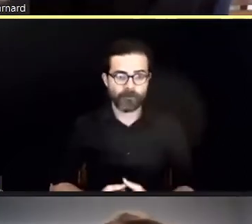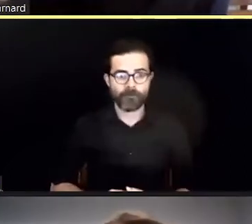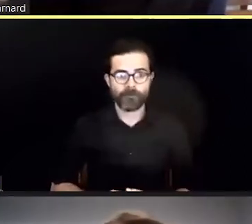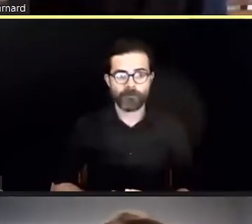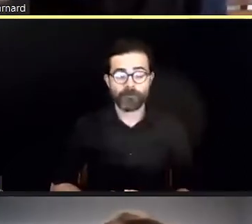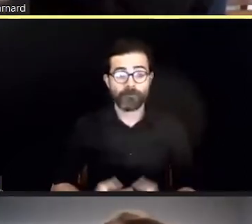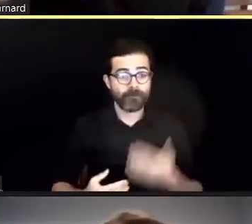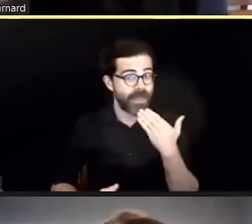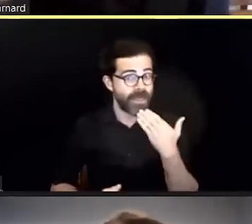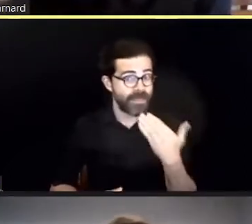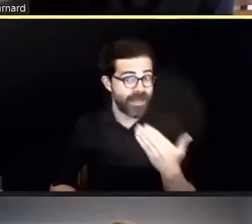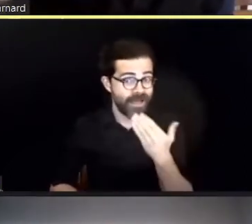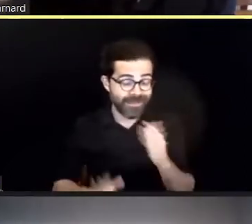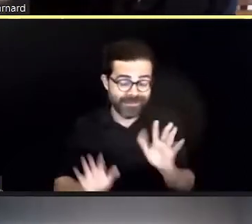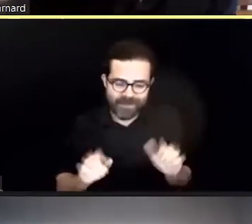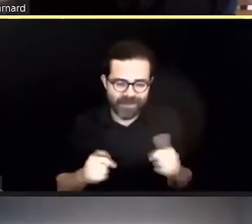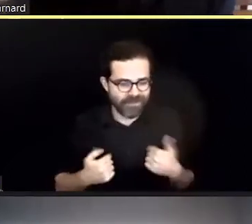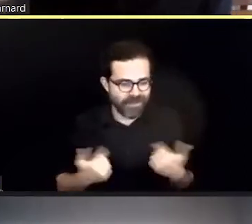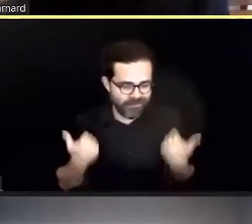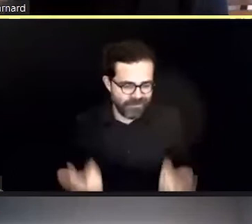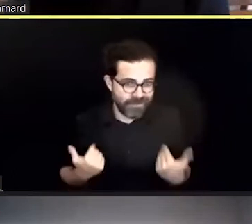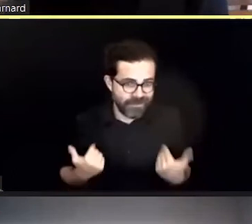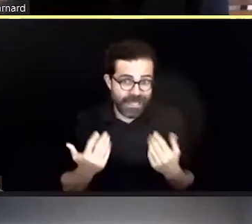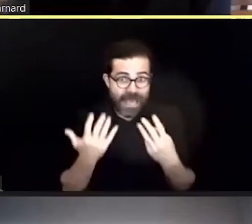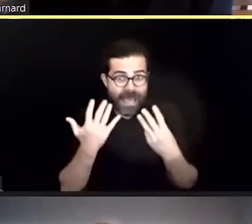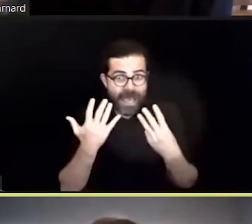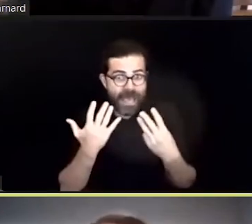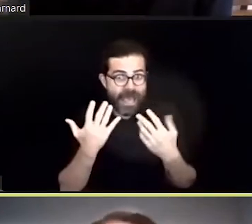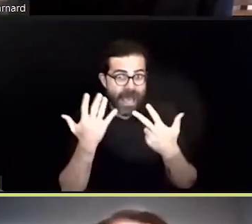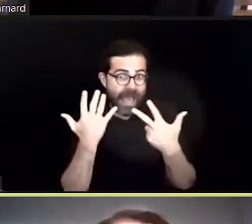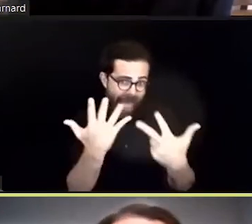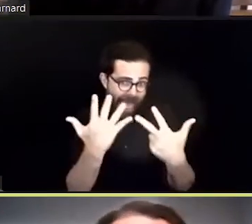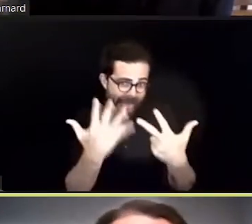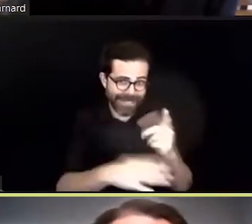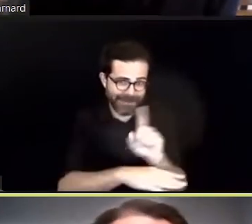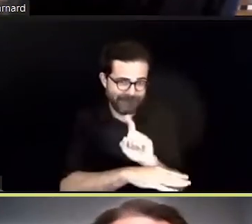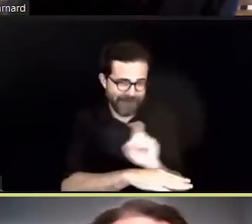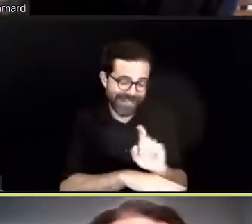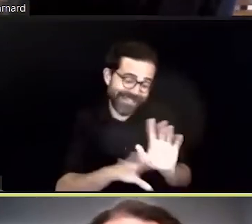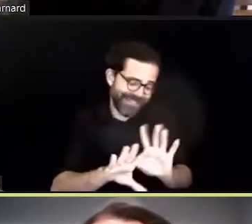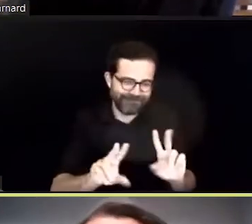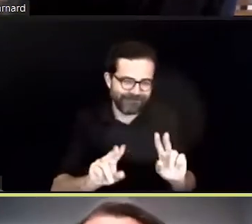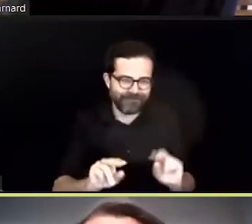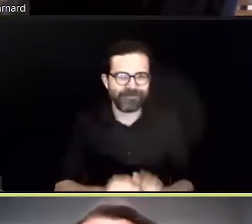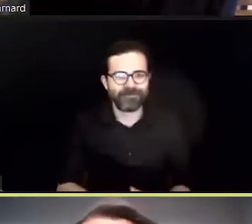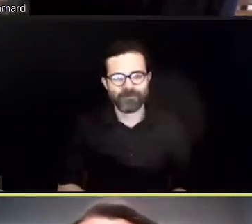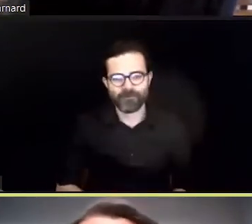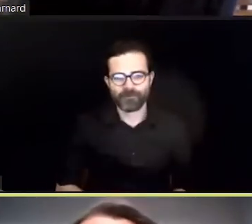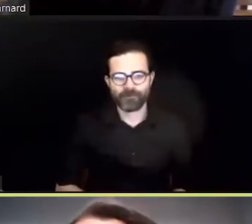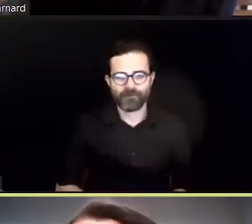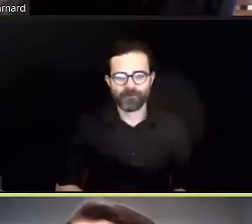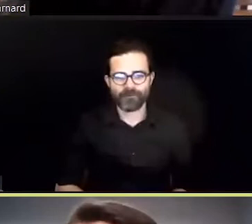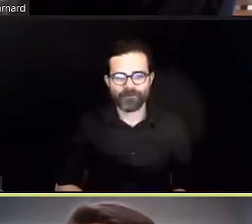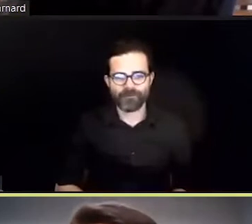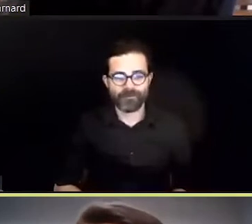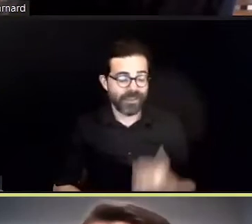That is all I want to say in 8 minutes. Thank you, Rachel. Thank you very much, Steve. Again, I think you've maybe given us